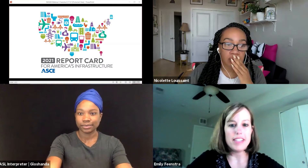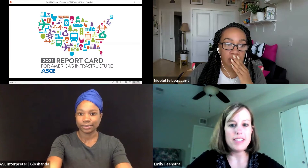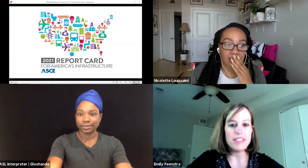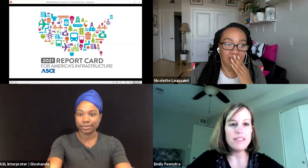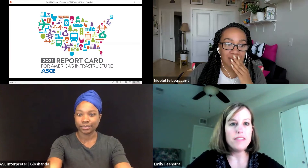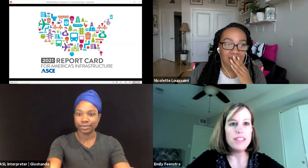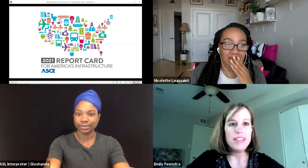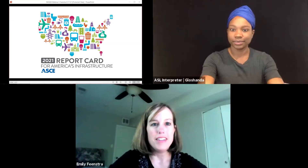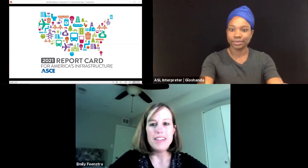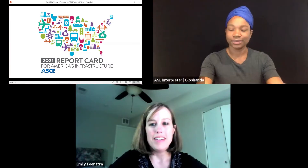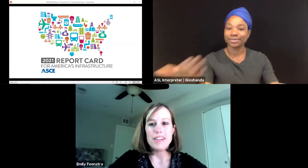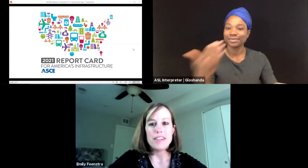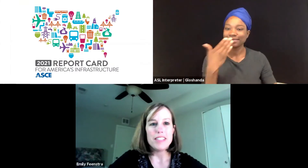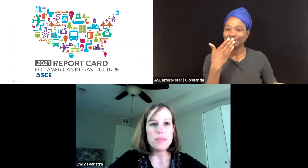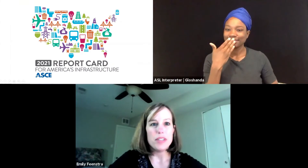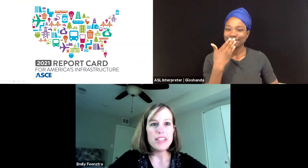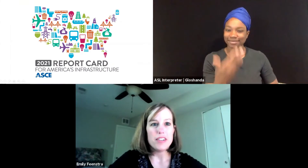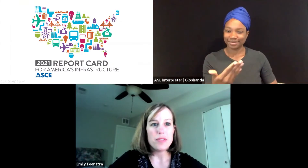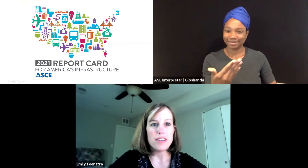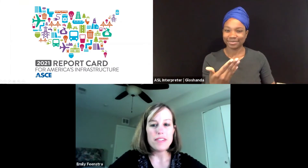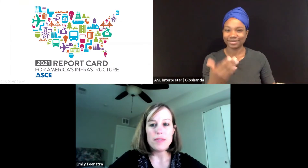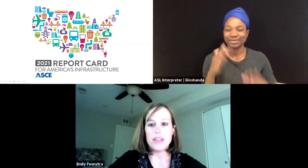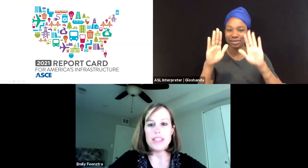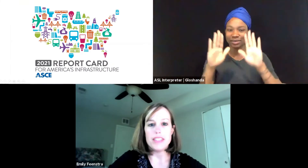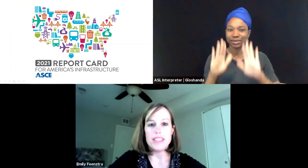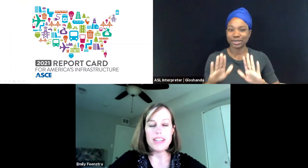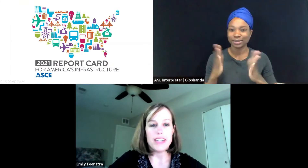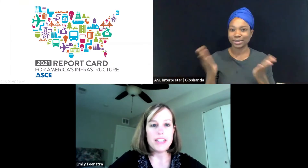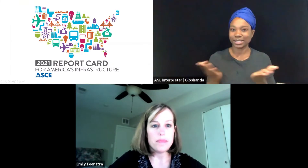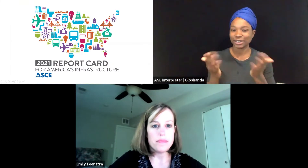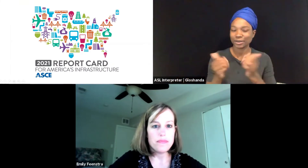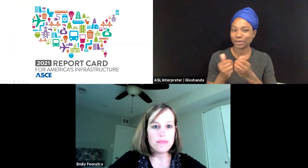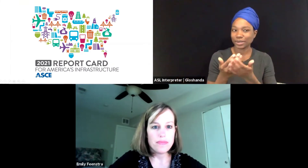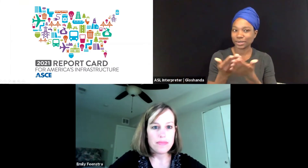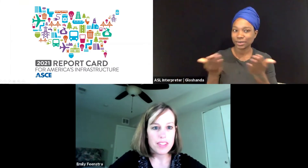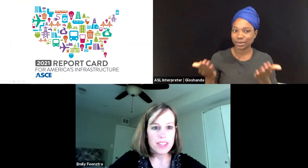Sure, thank you. Great to be here with everyone.